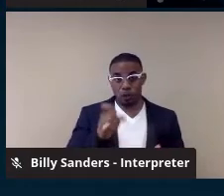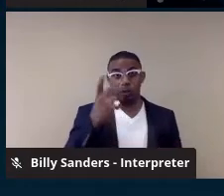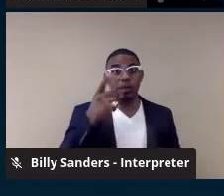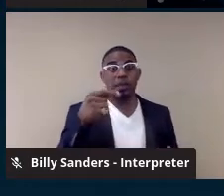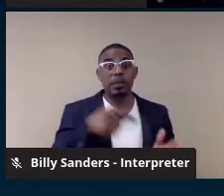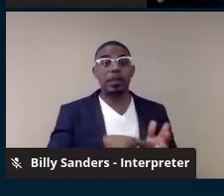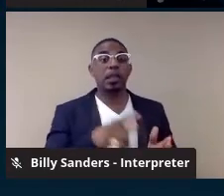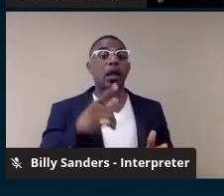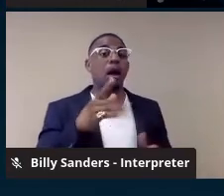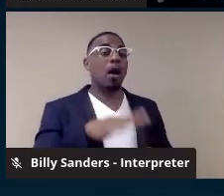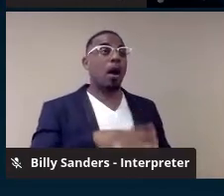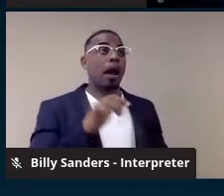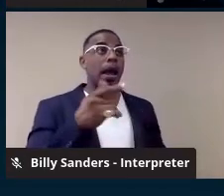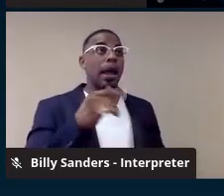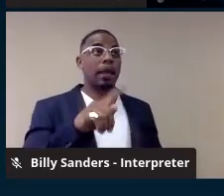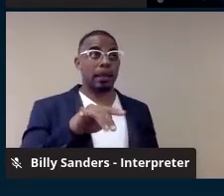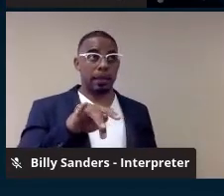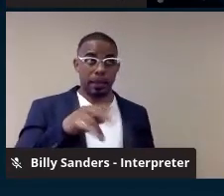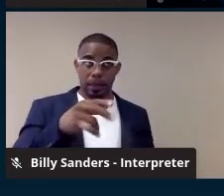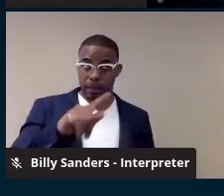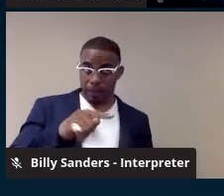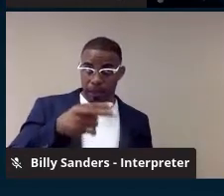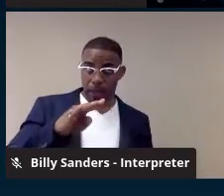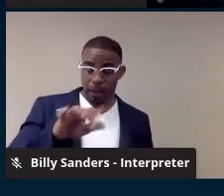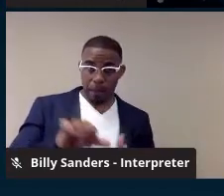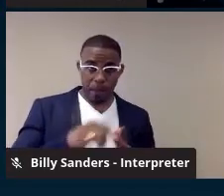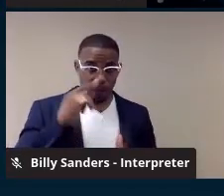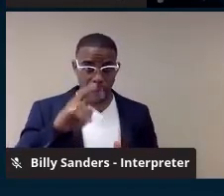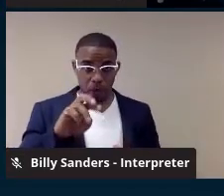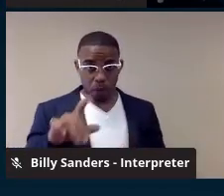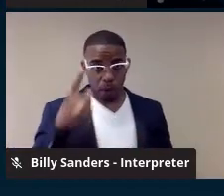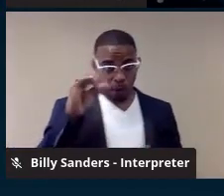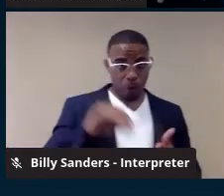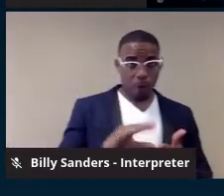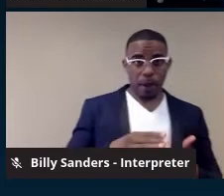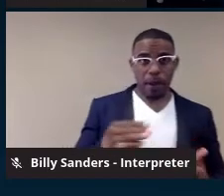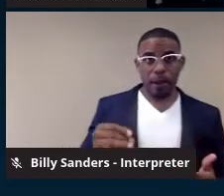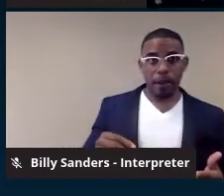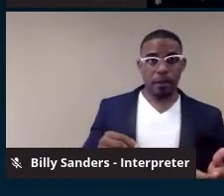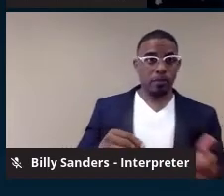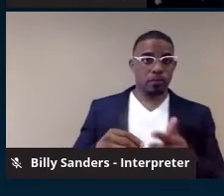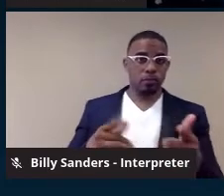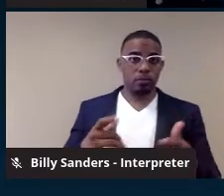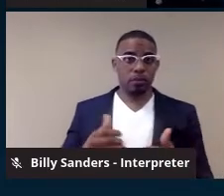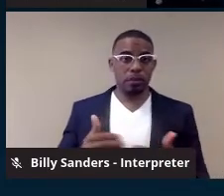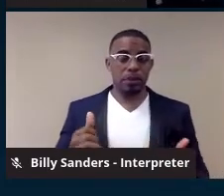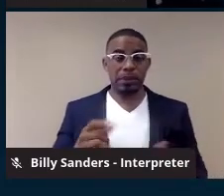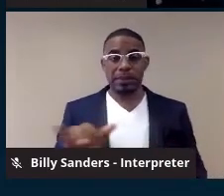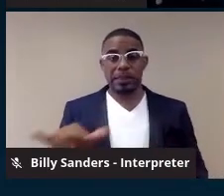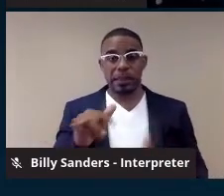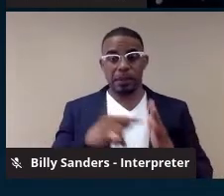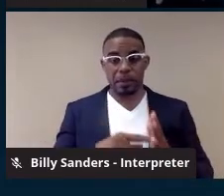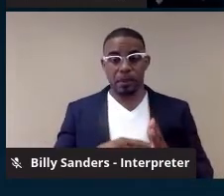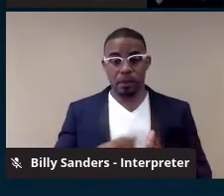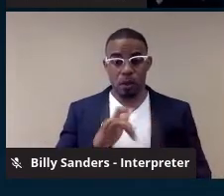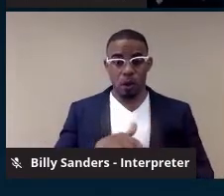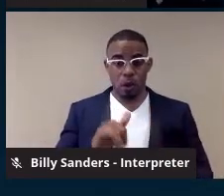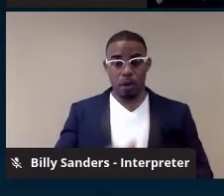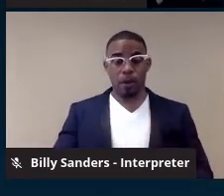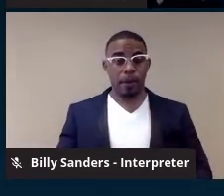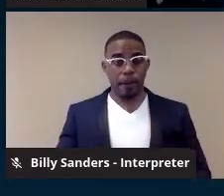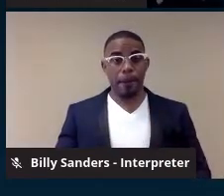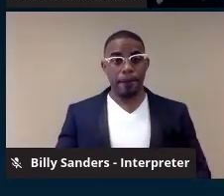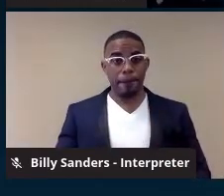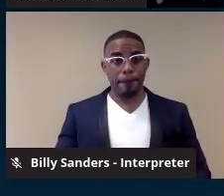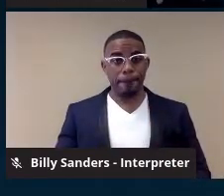this is on a GitHub pages URL for my repo. And it's the same example we looked at earlier. And